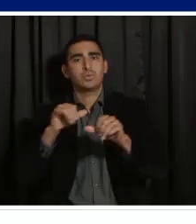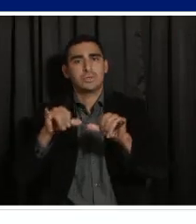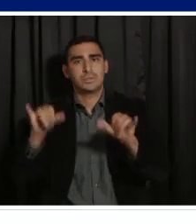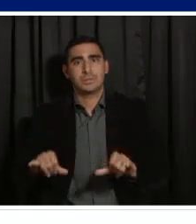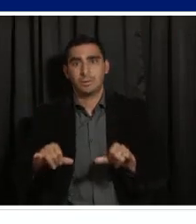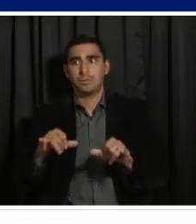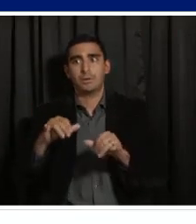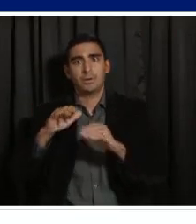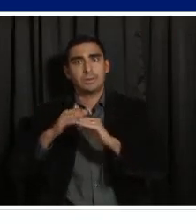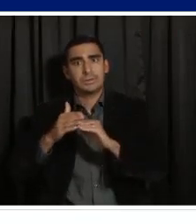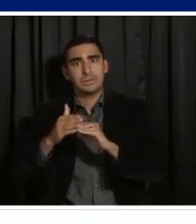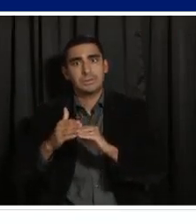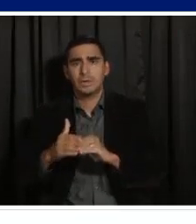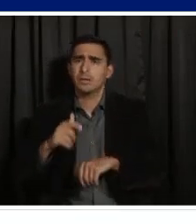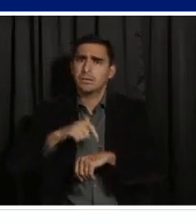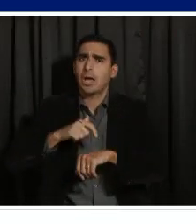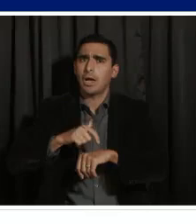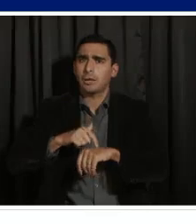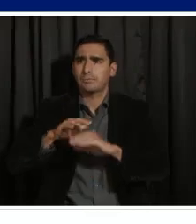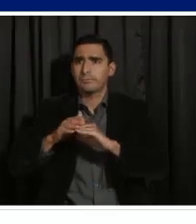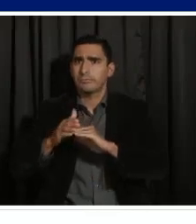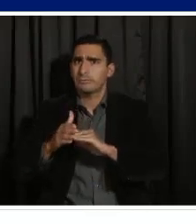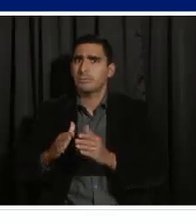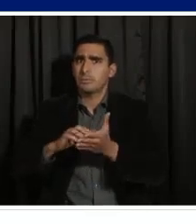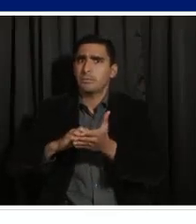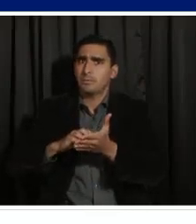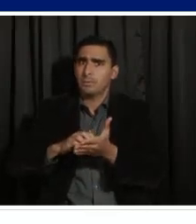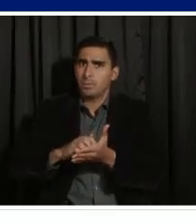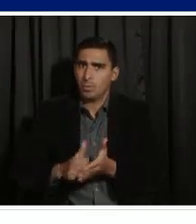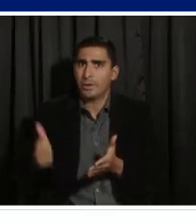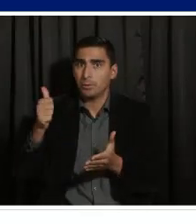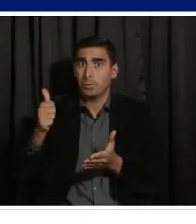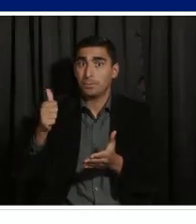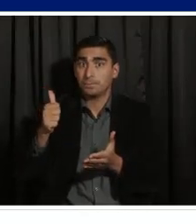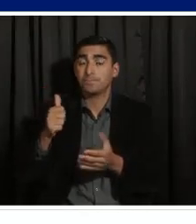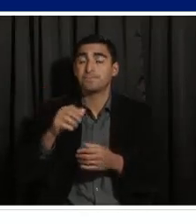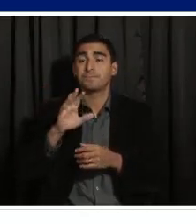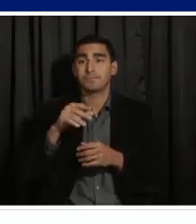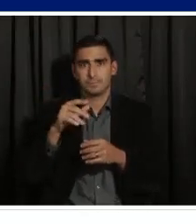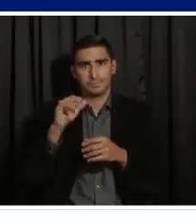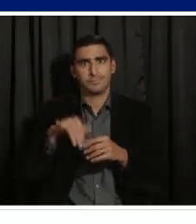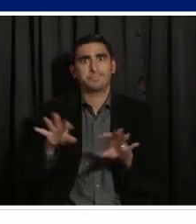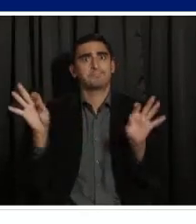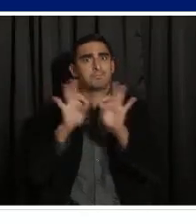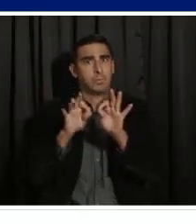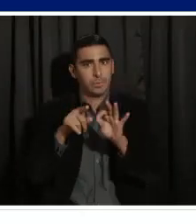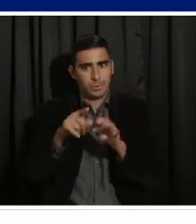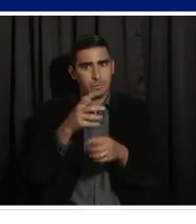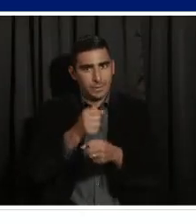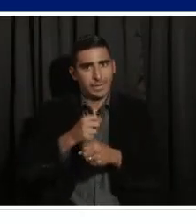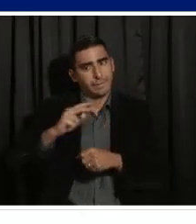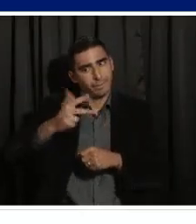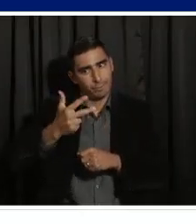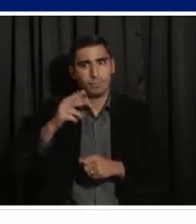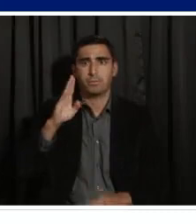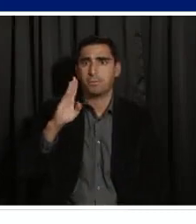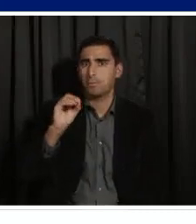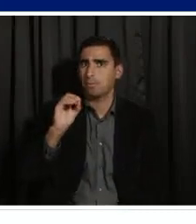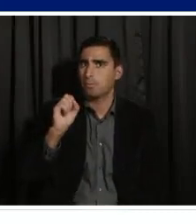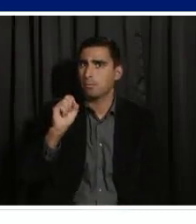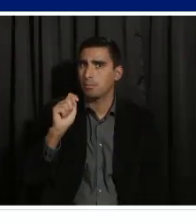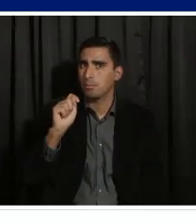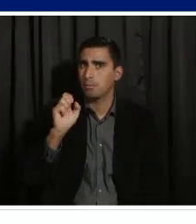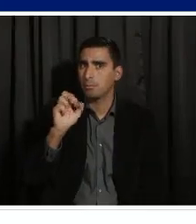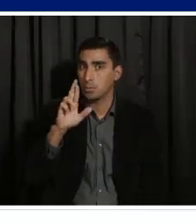immune system wane over time. And so again, this is an important reminder of the importance of booster doses to protect individuals who are at